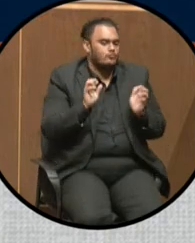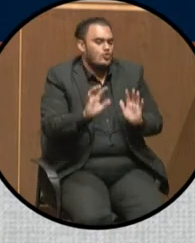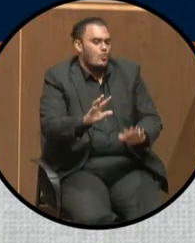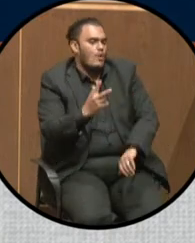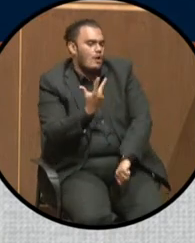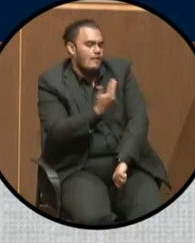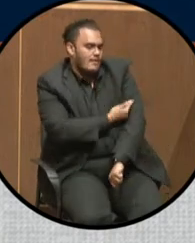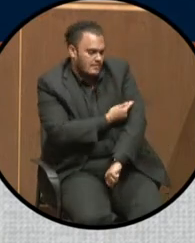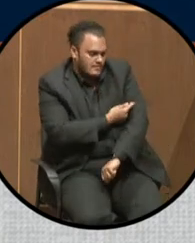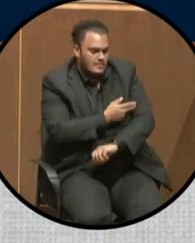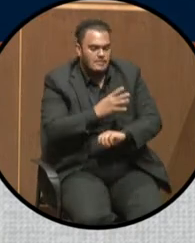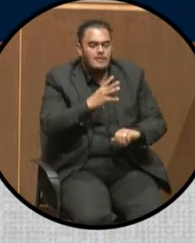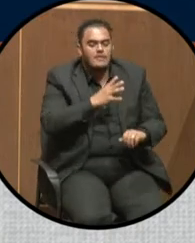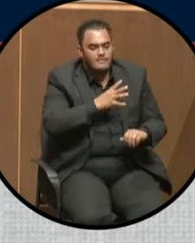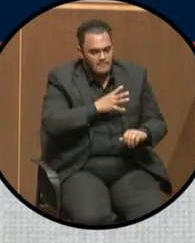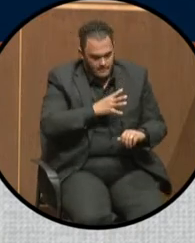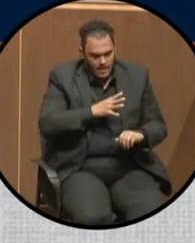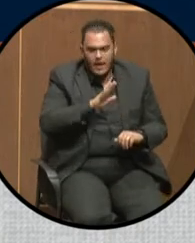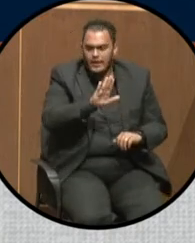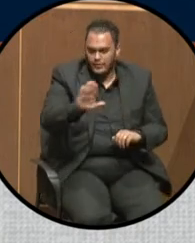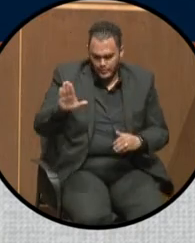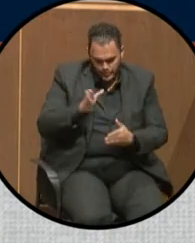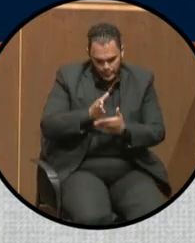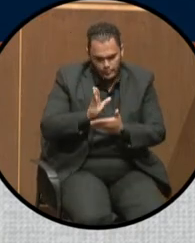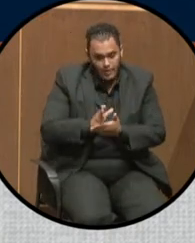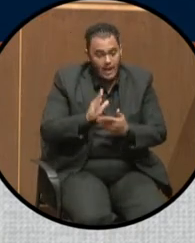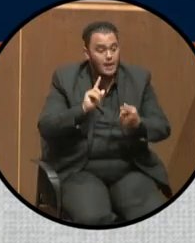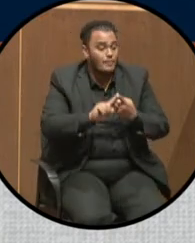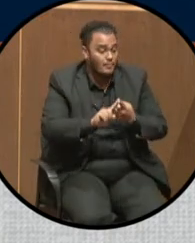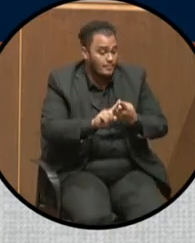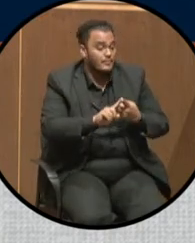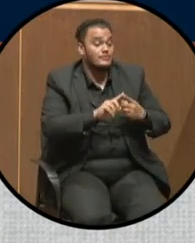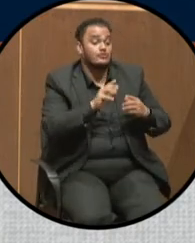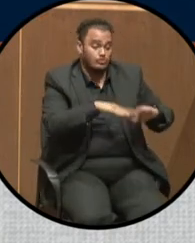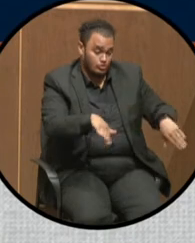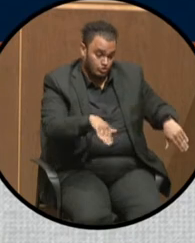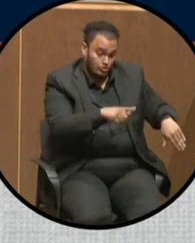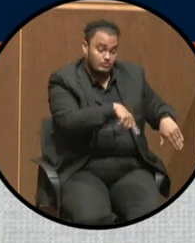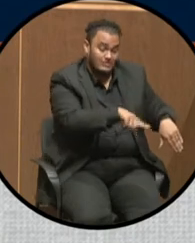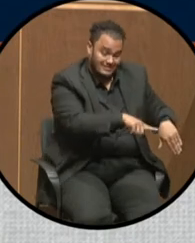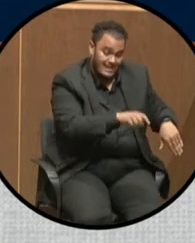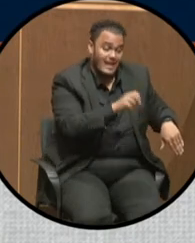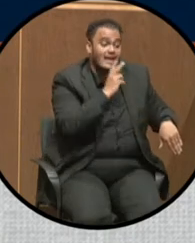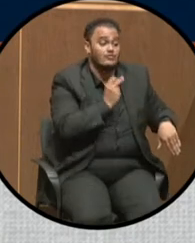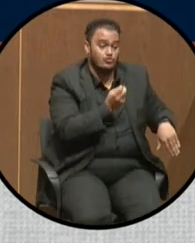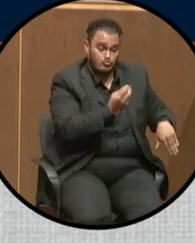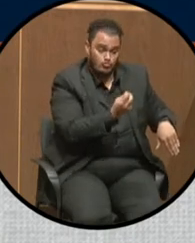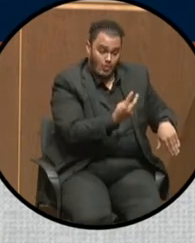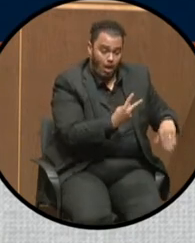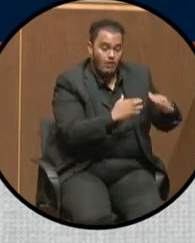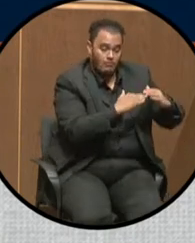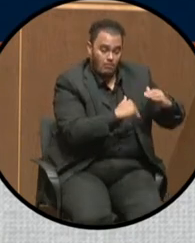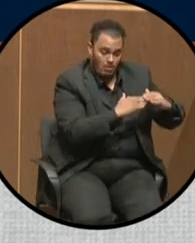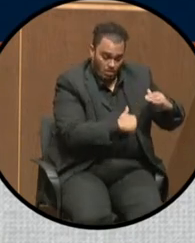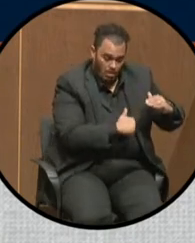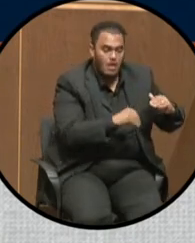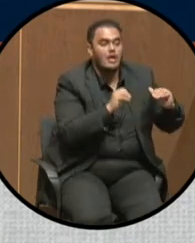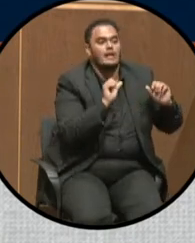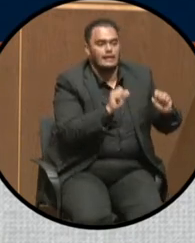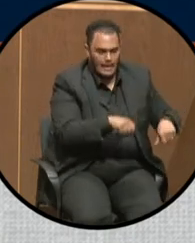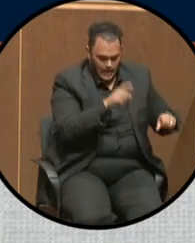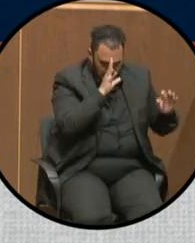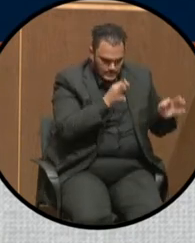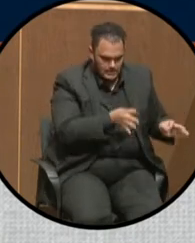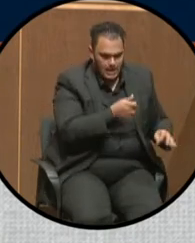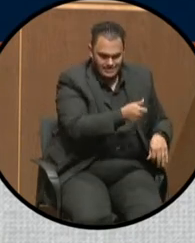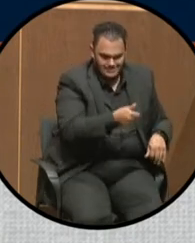to make that choice, but until it becomes available to our children under 12 and they can make that decision for themselves, it seems irresponsible to subject them